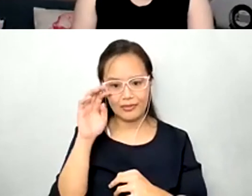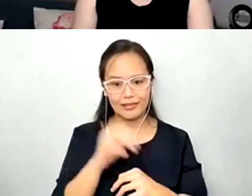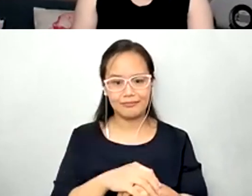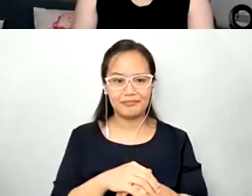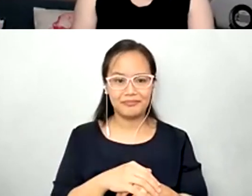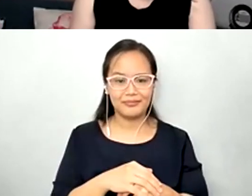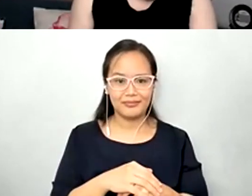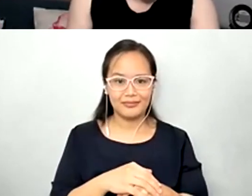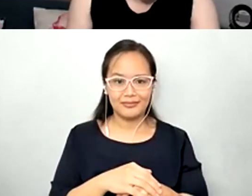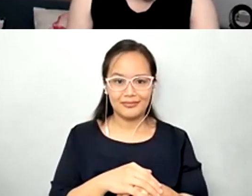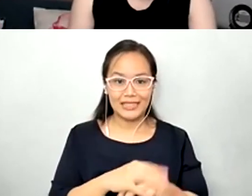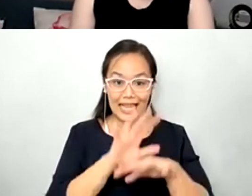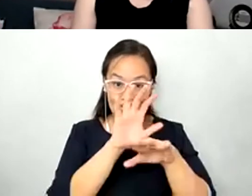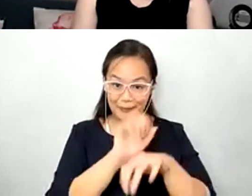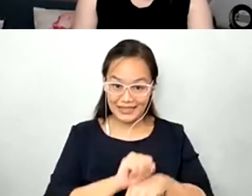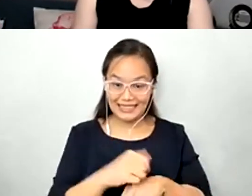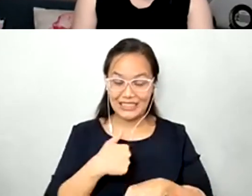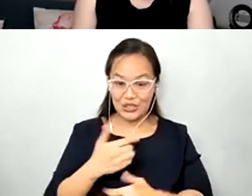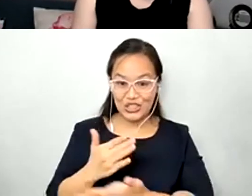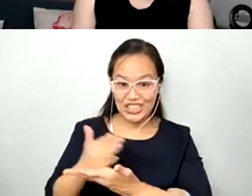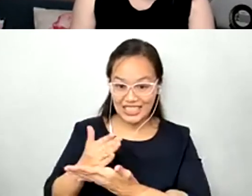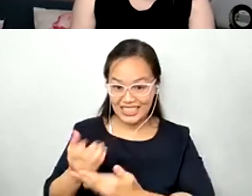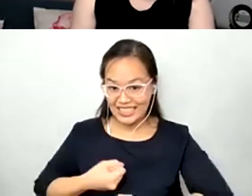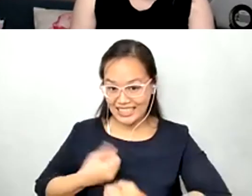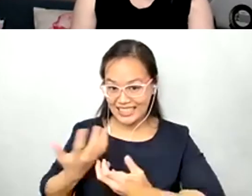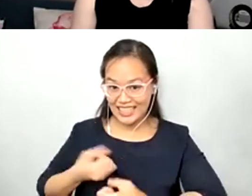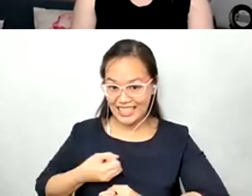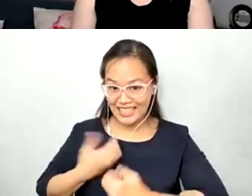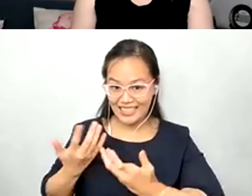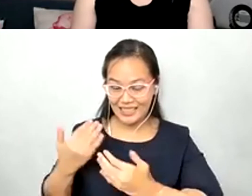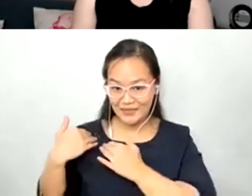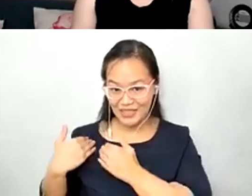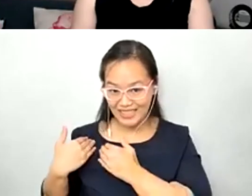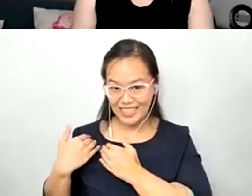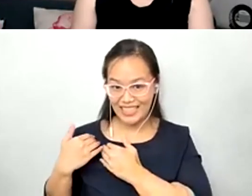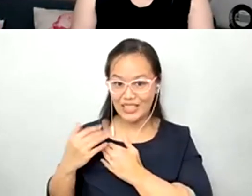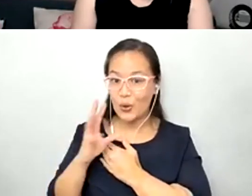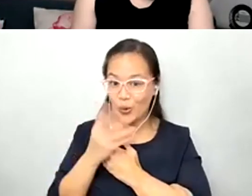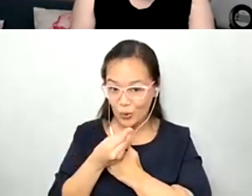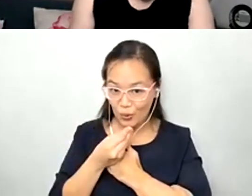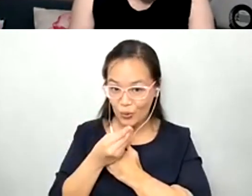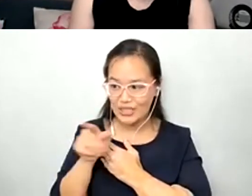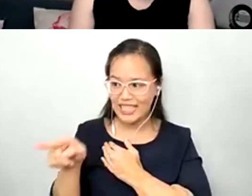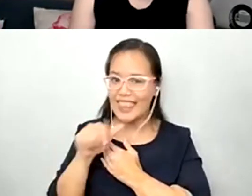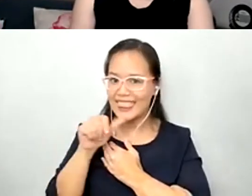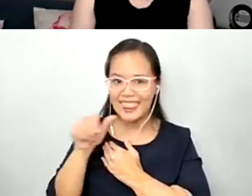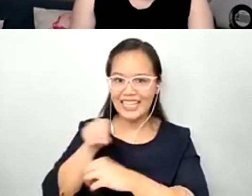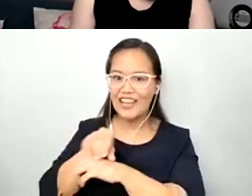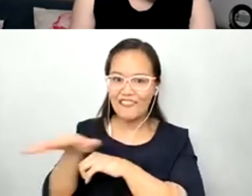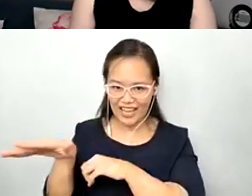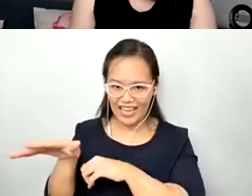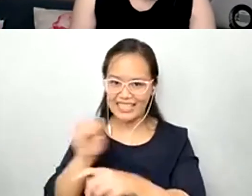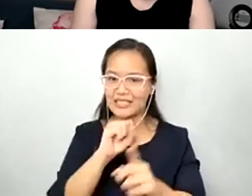Typically, I will share my burden with someone who will not be affected by the